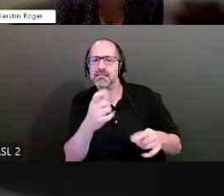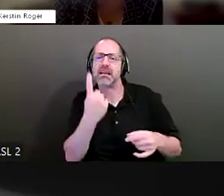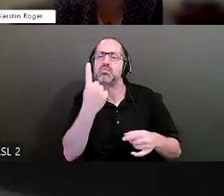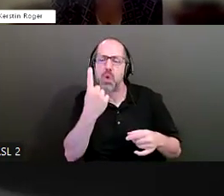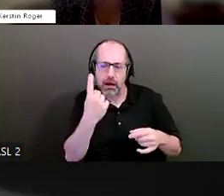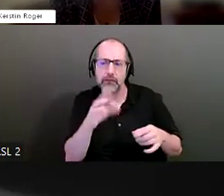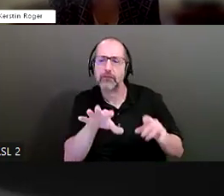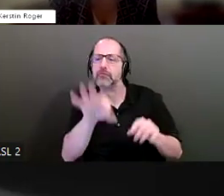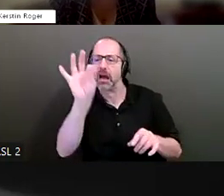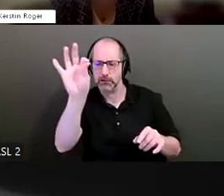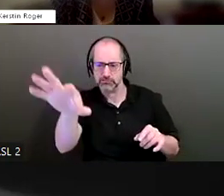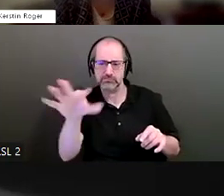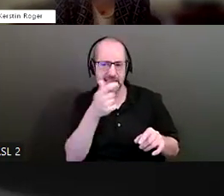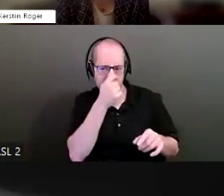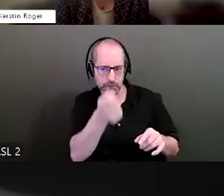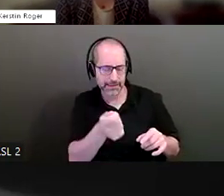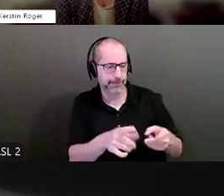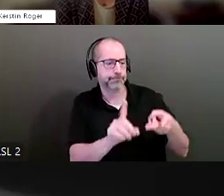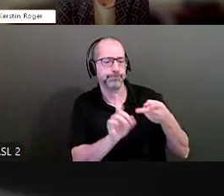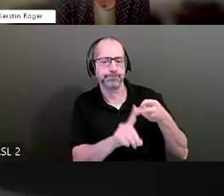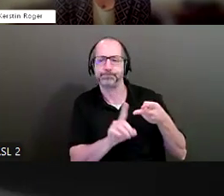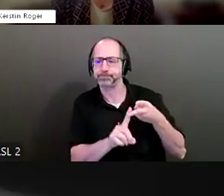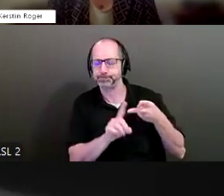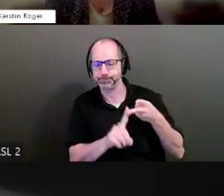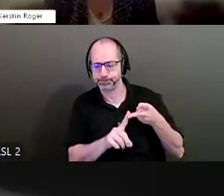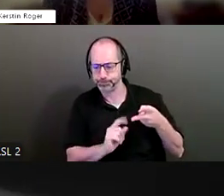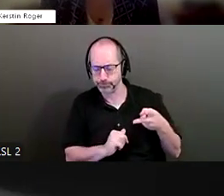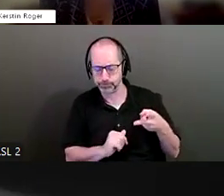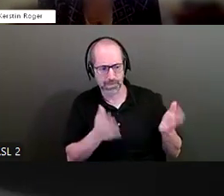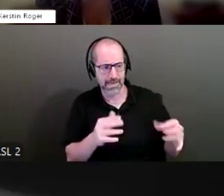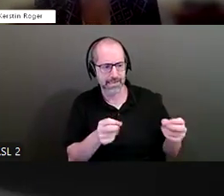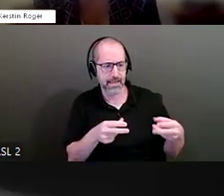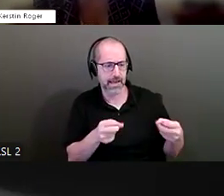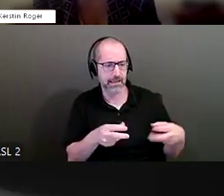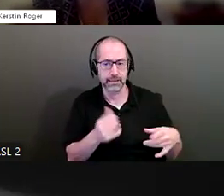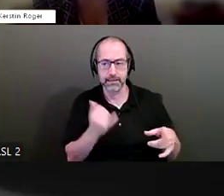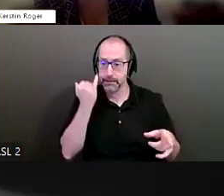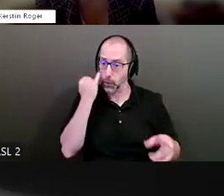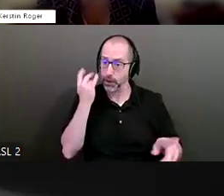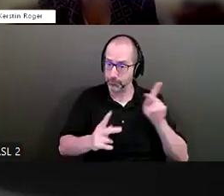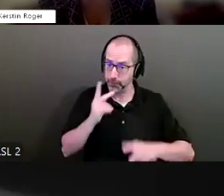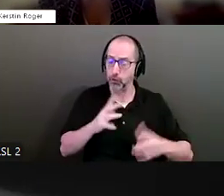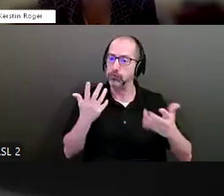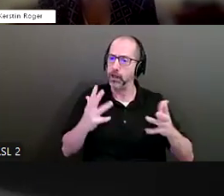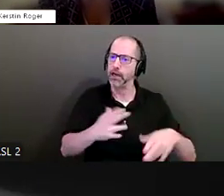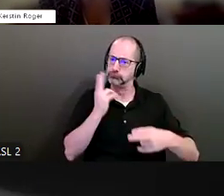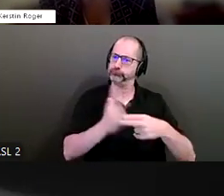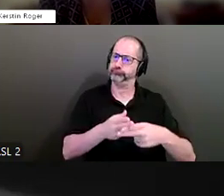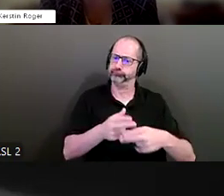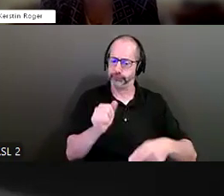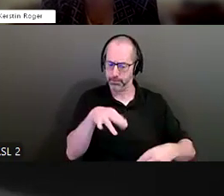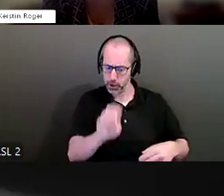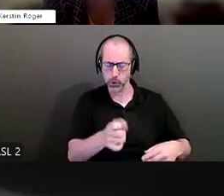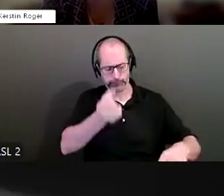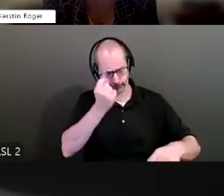factors. Next slide, please. So even if people understand it's abuse or they call it abuse,